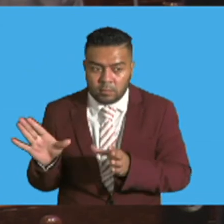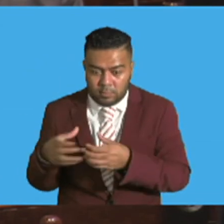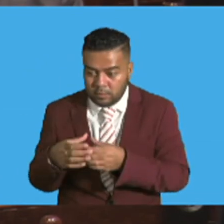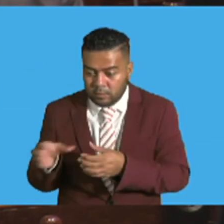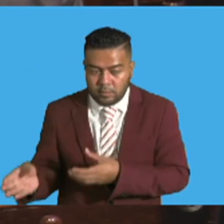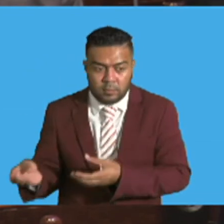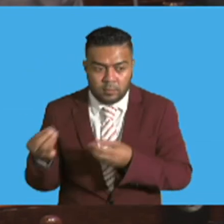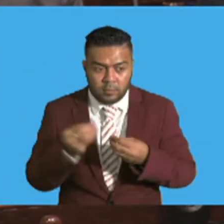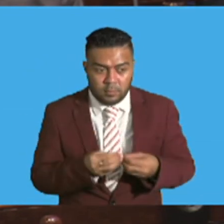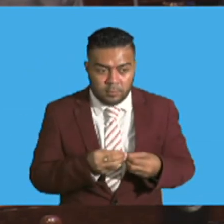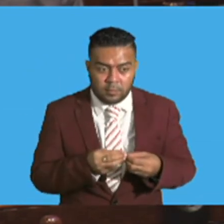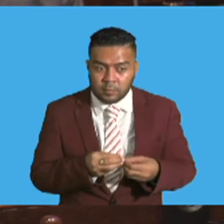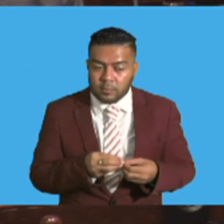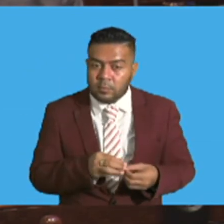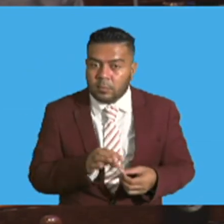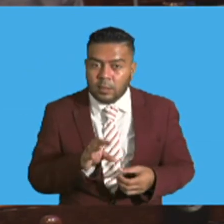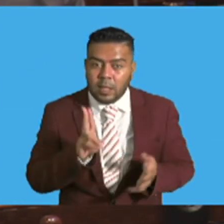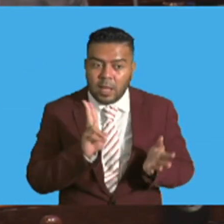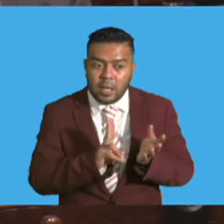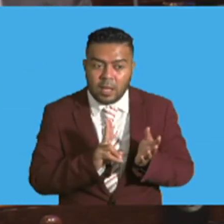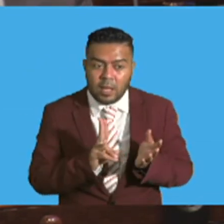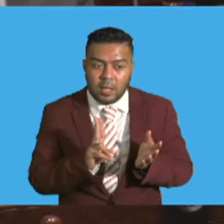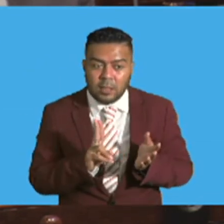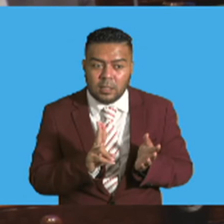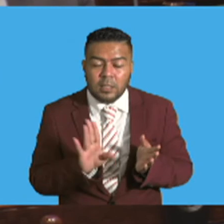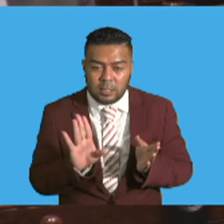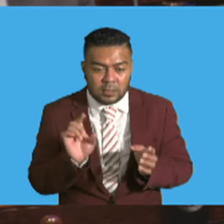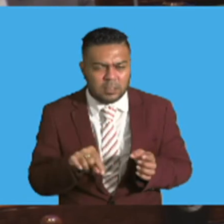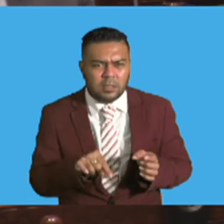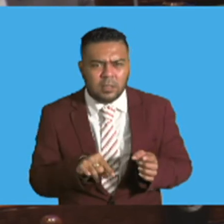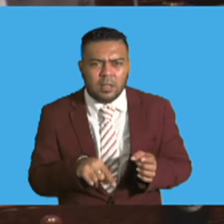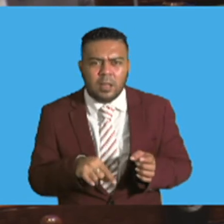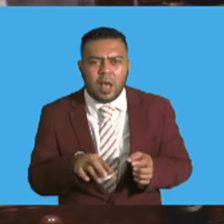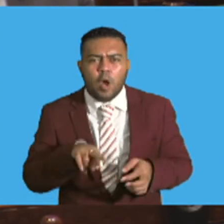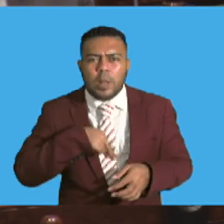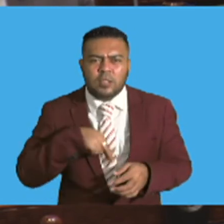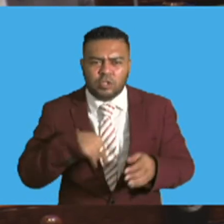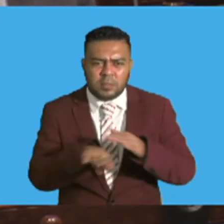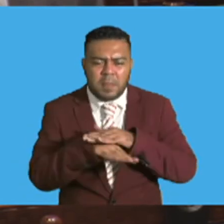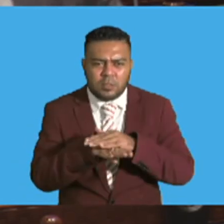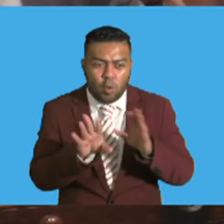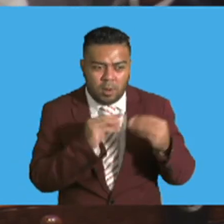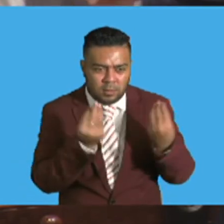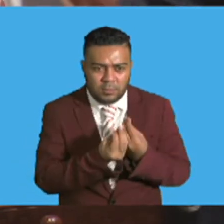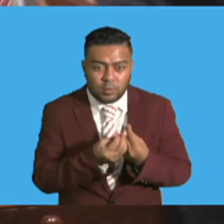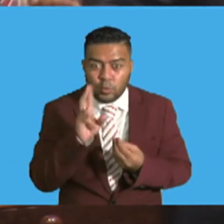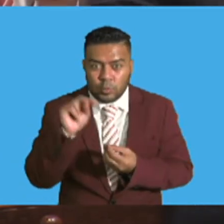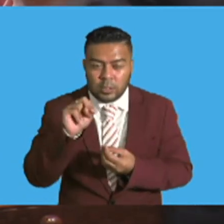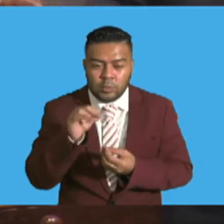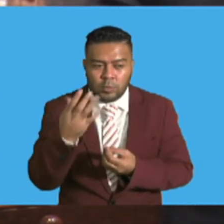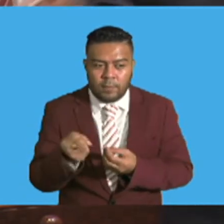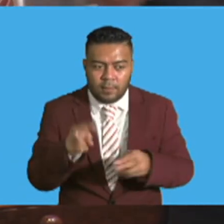particular product in, and it's actually a non-charitable, sorry, it is a charitable organization, religious-based organization, we said that you need to